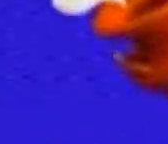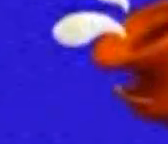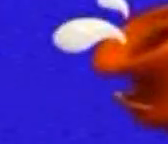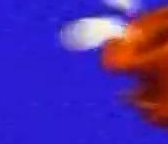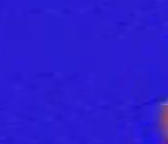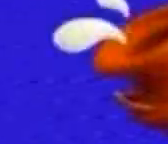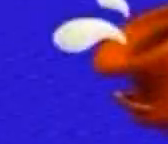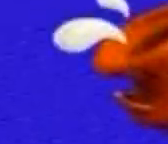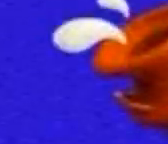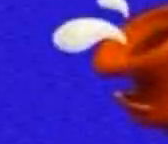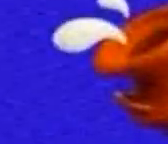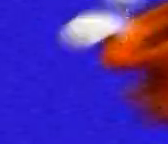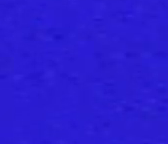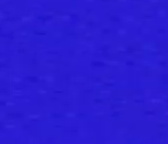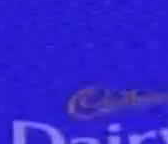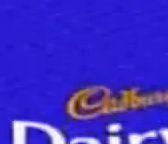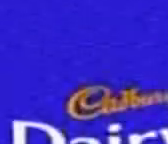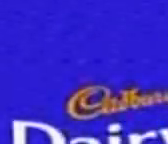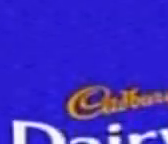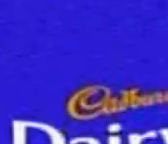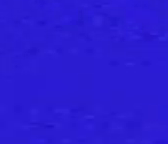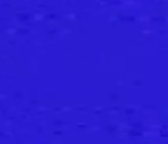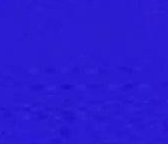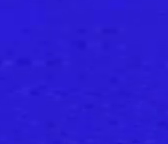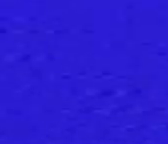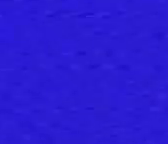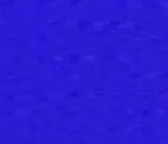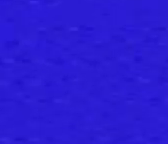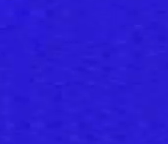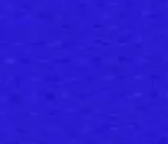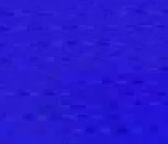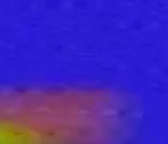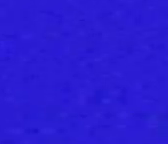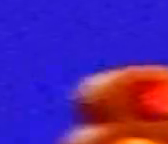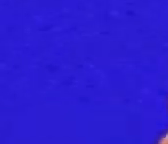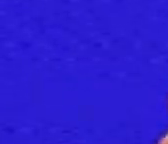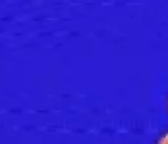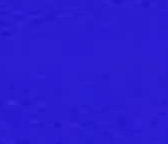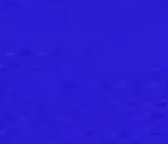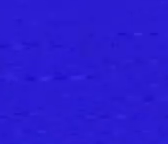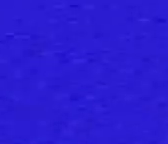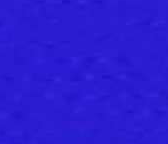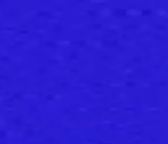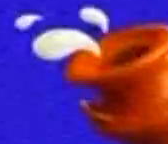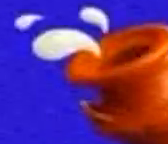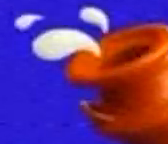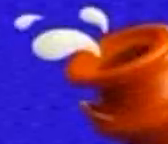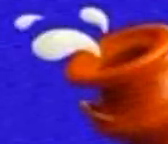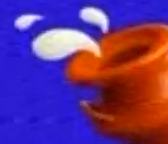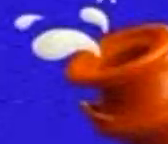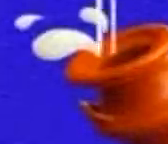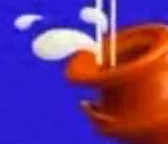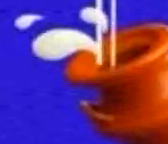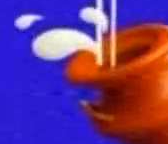I do remember you, though. Your dad taught me, you know that. I know, yeah. Great man, God rest his soul. Yes, yes. Mr. Moloney, yeah. Mike Moloney, yeah. Great guy. Great guy. Huh? Great guy.